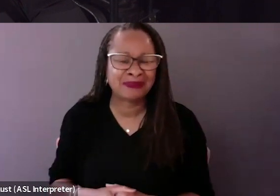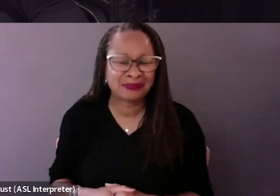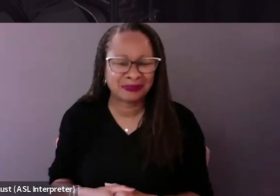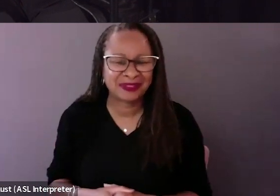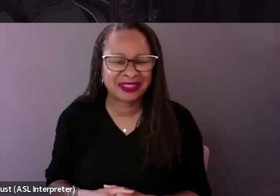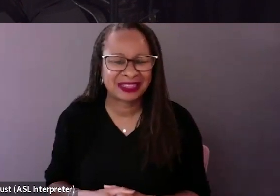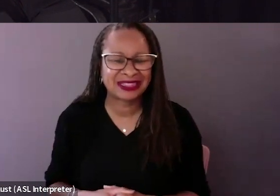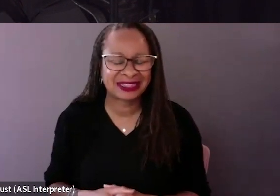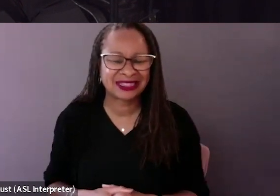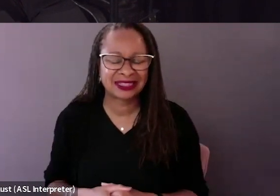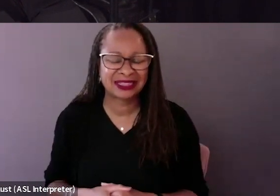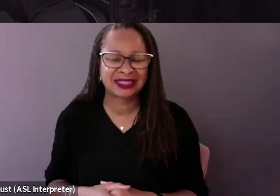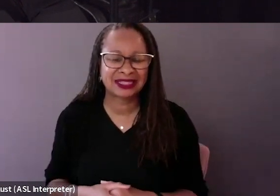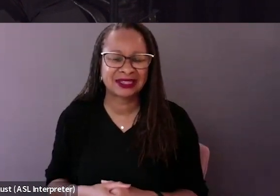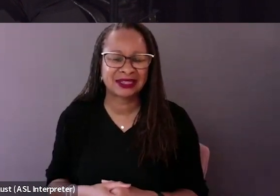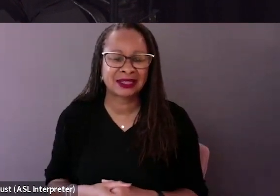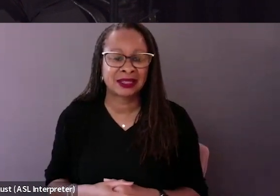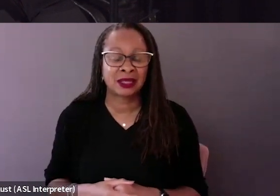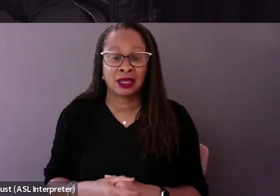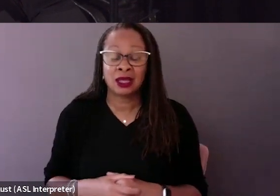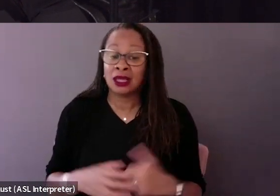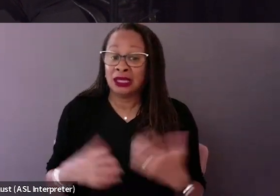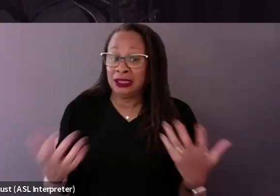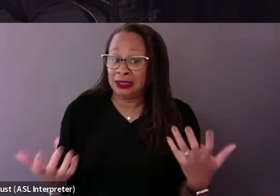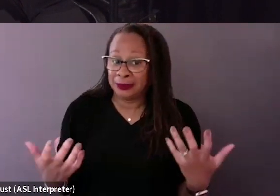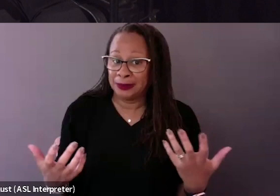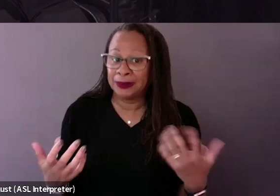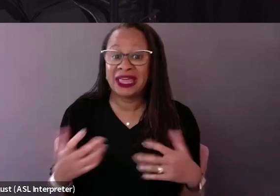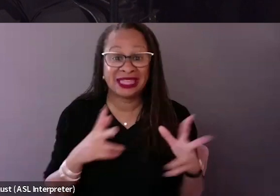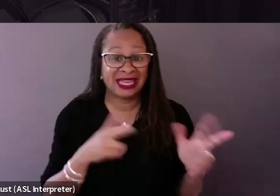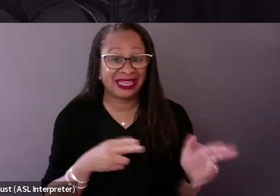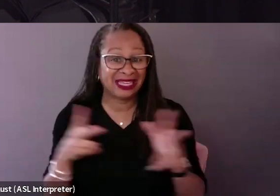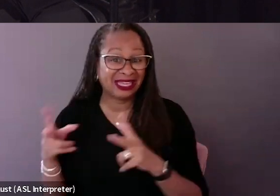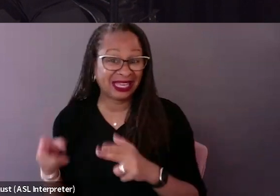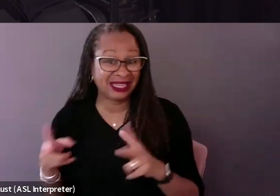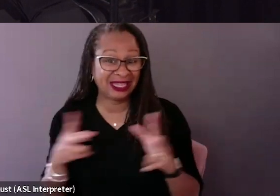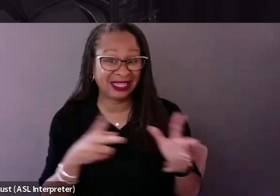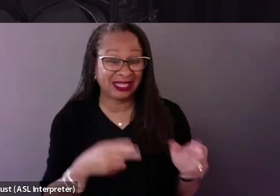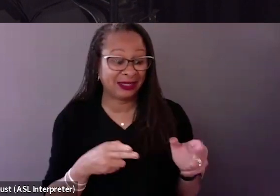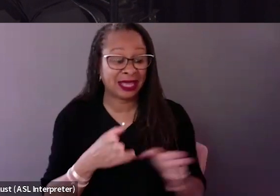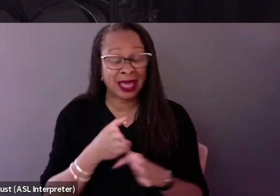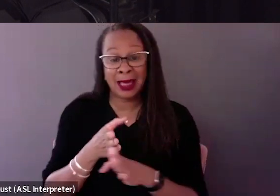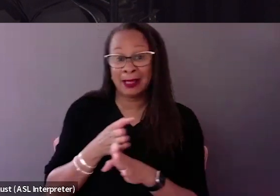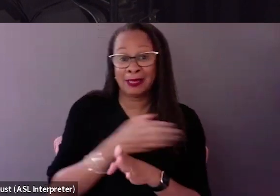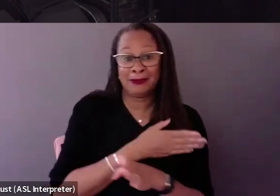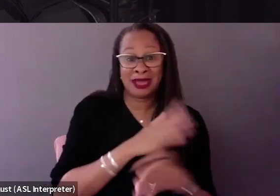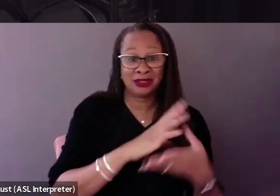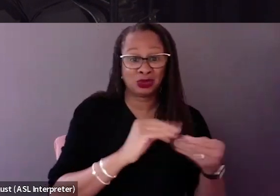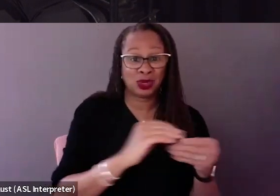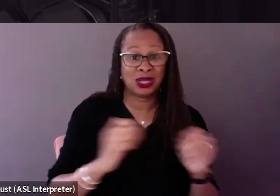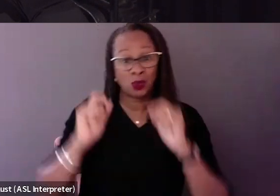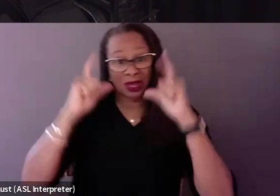And the intercutting between his past story and waking up in Florida,